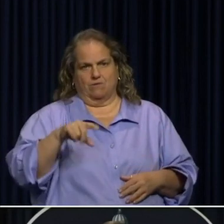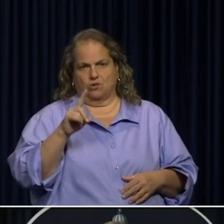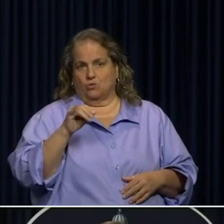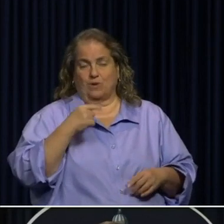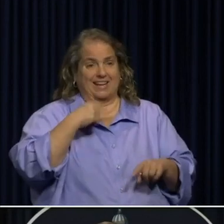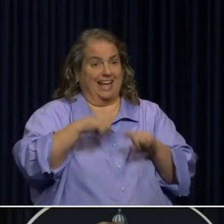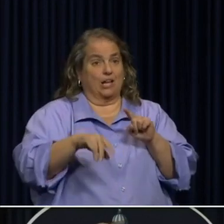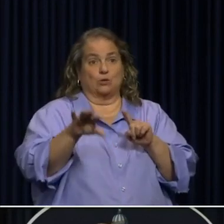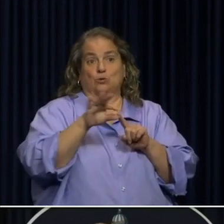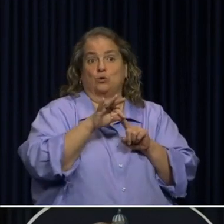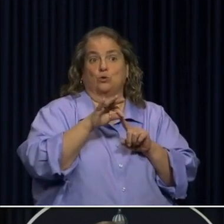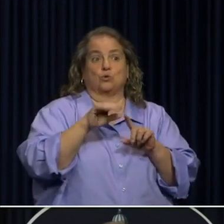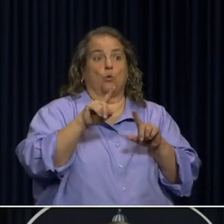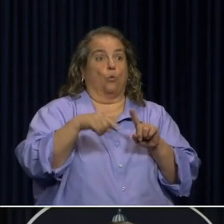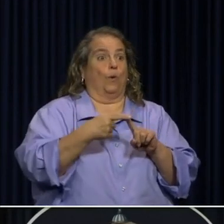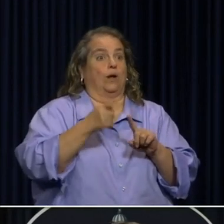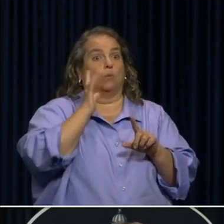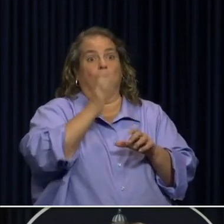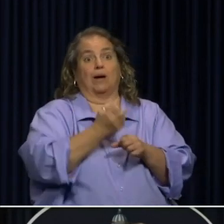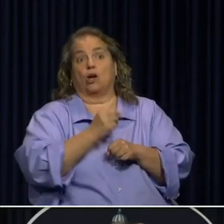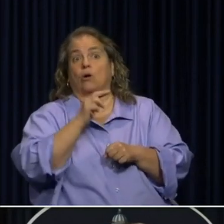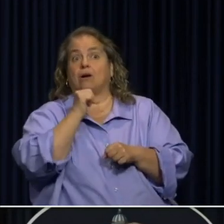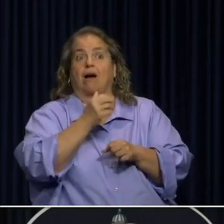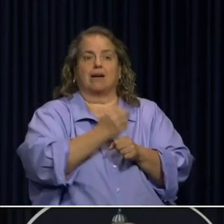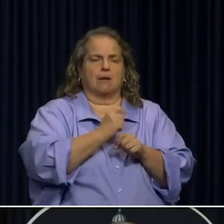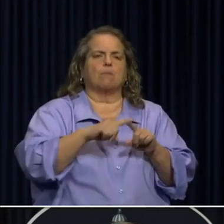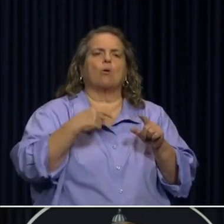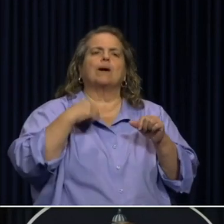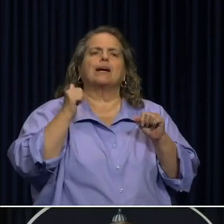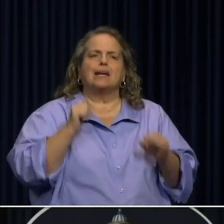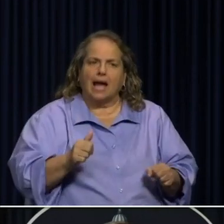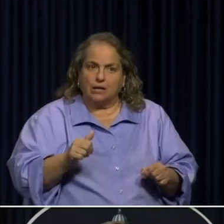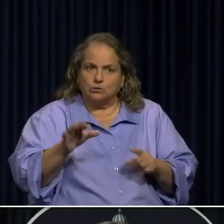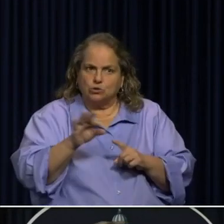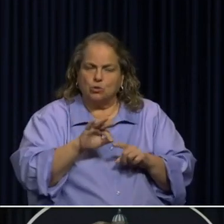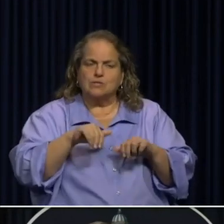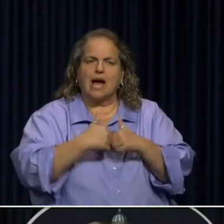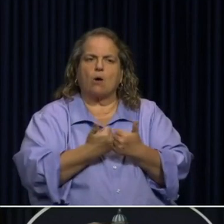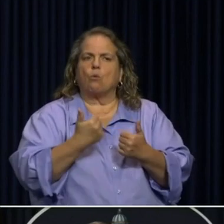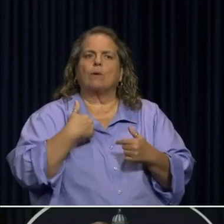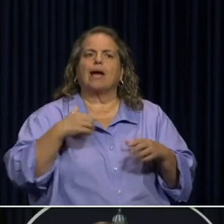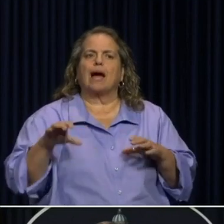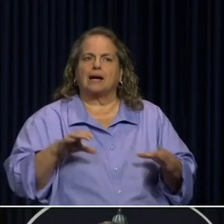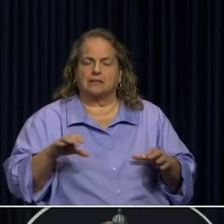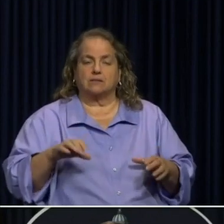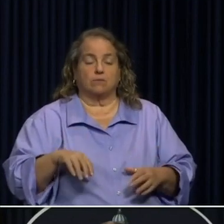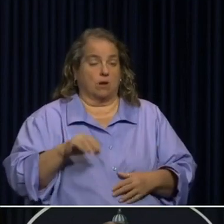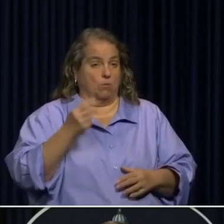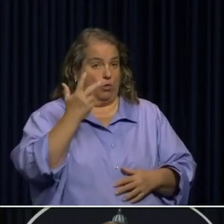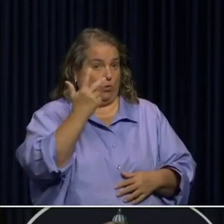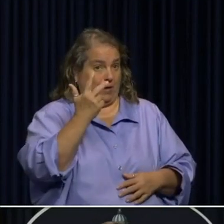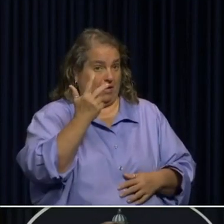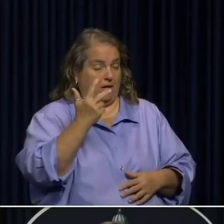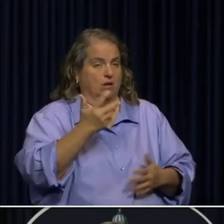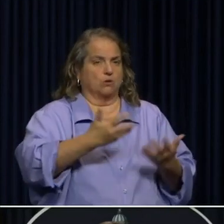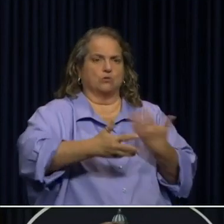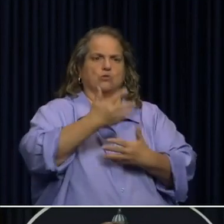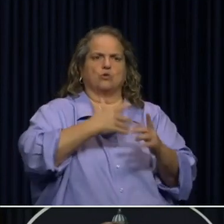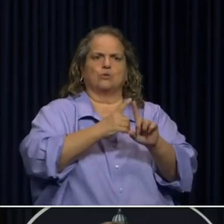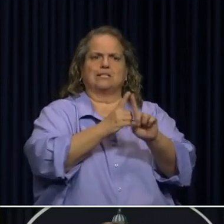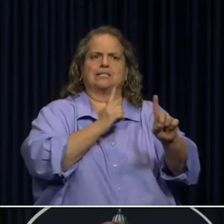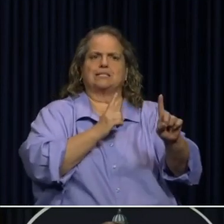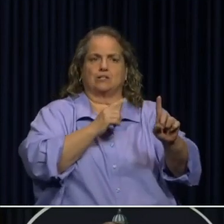we respond to the calling that we have. Number 3 is practicing social distancing. That's that 6 feet apart.